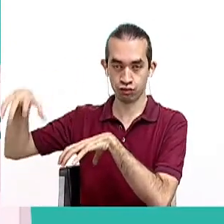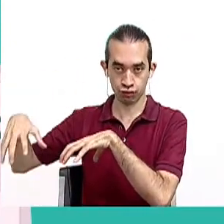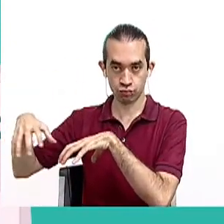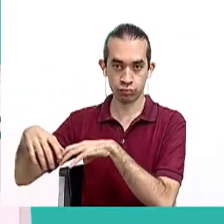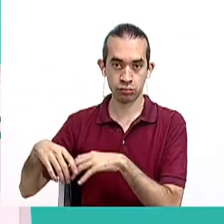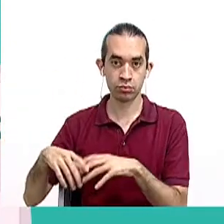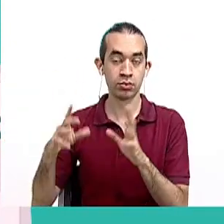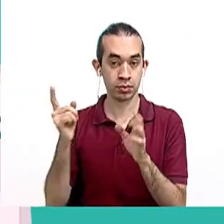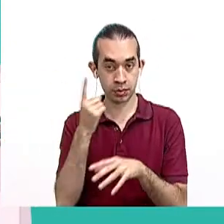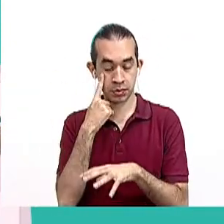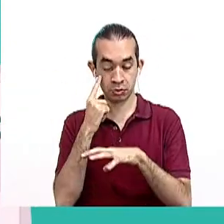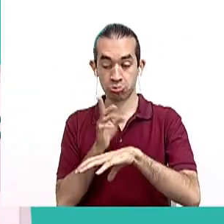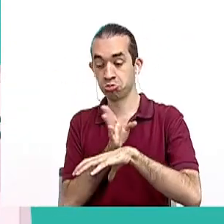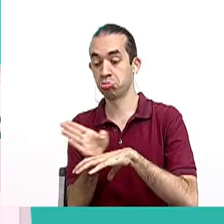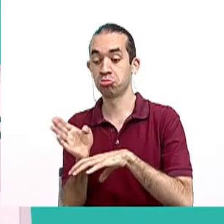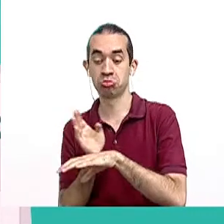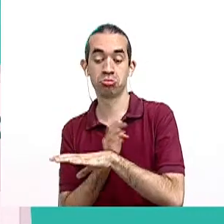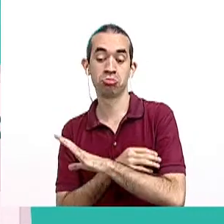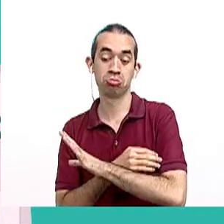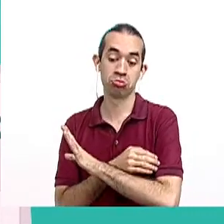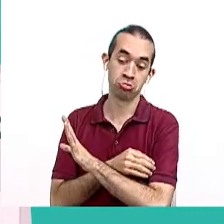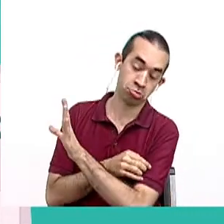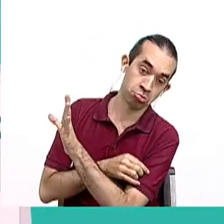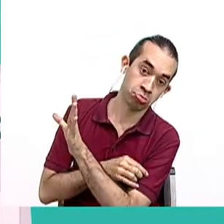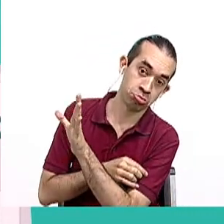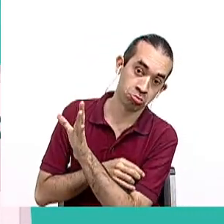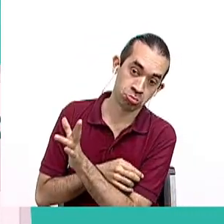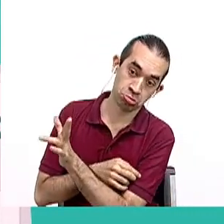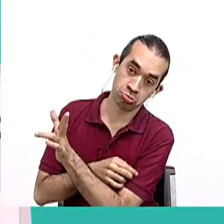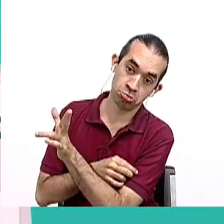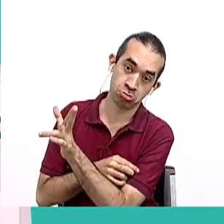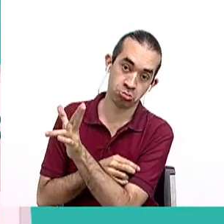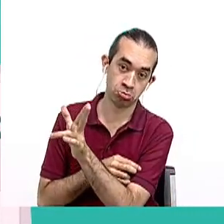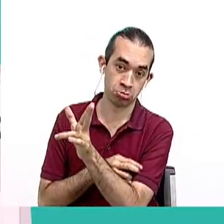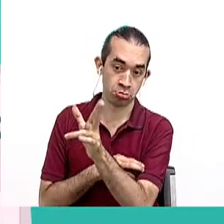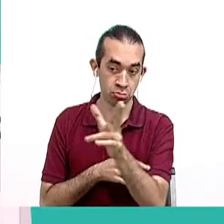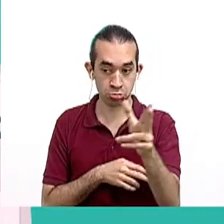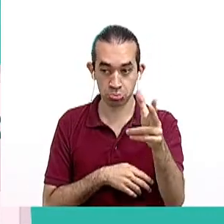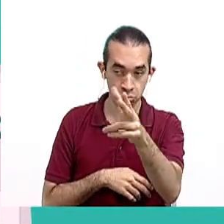you turn left, you can find the hospital